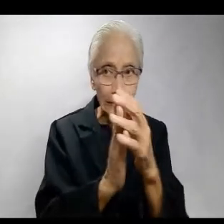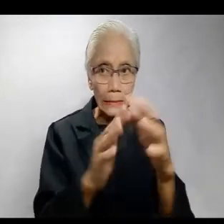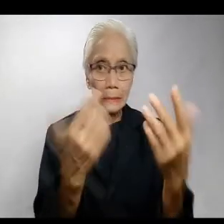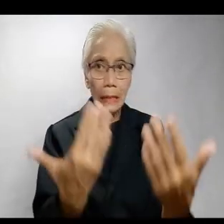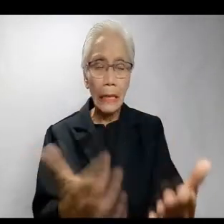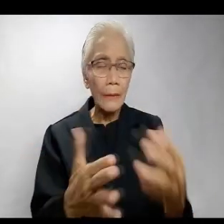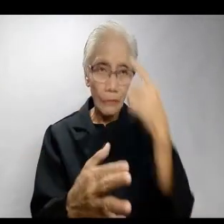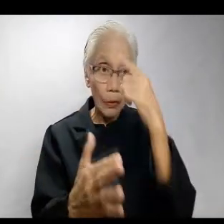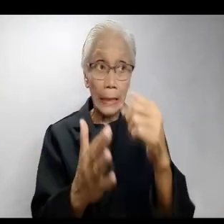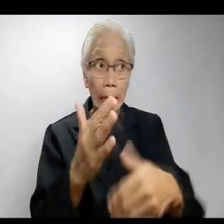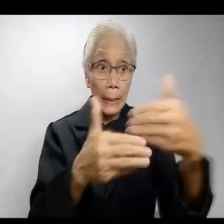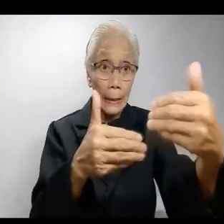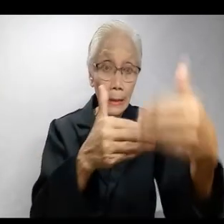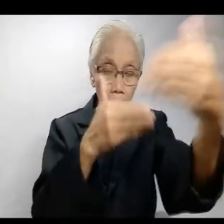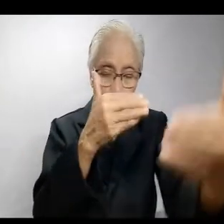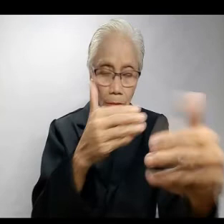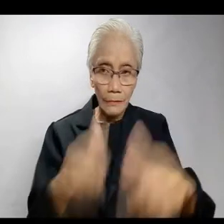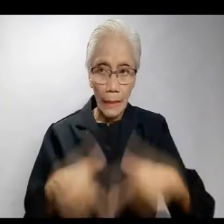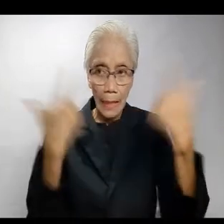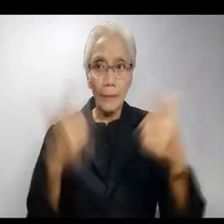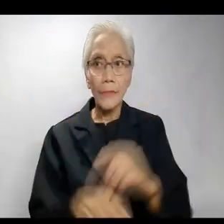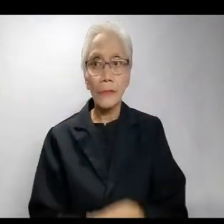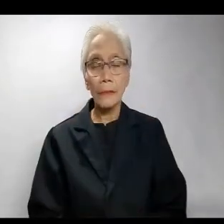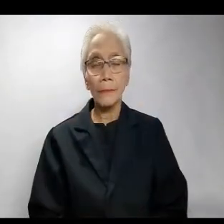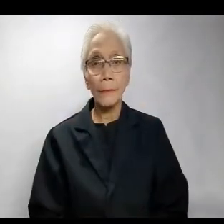Their behaviour is now set for the rest of their lives.